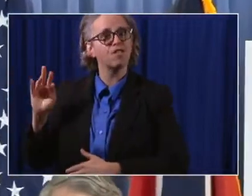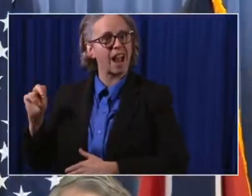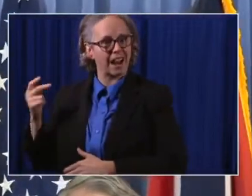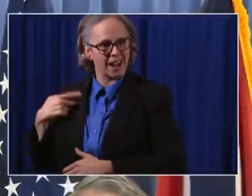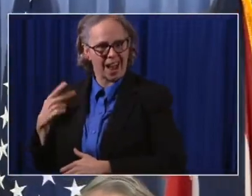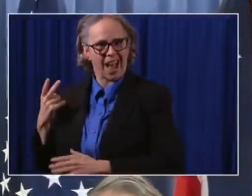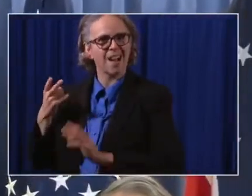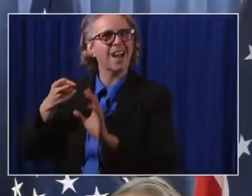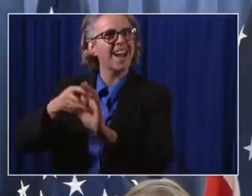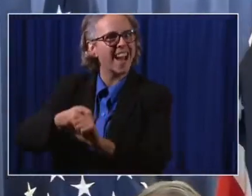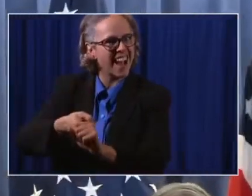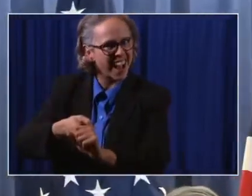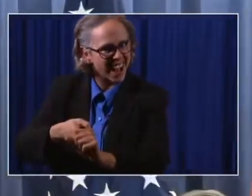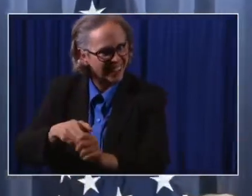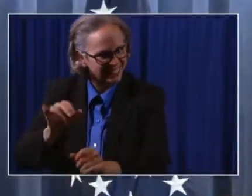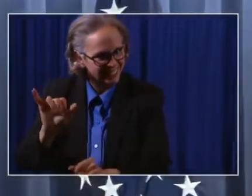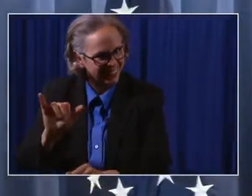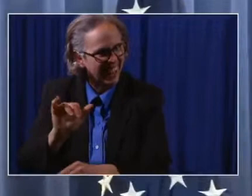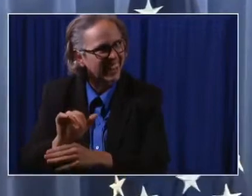I'll never forget